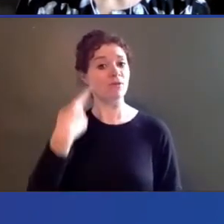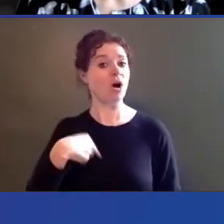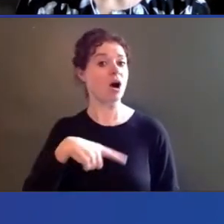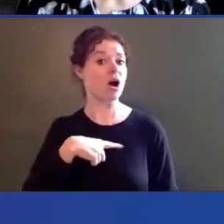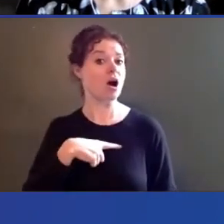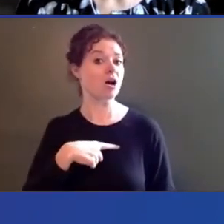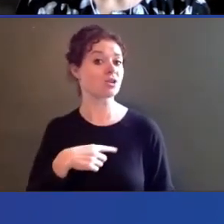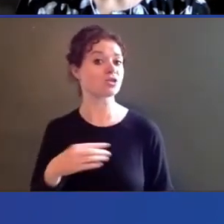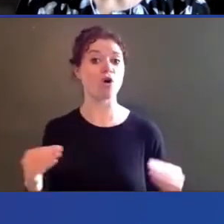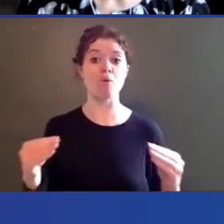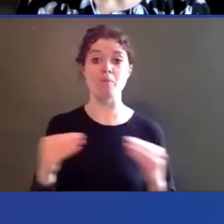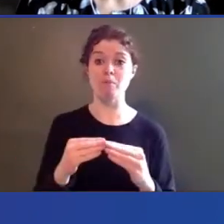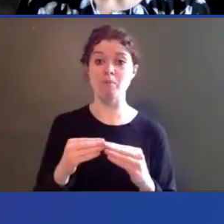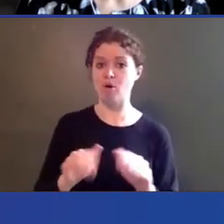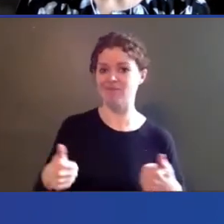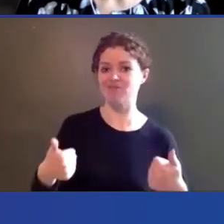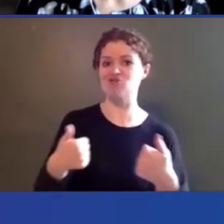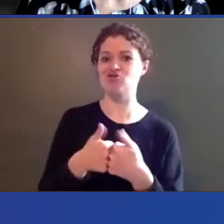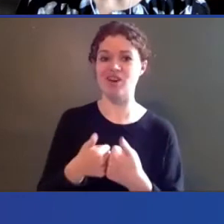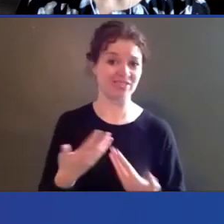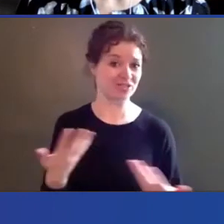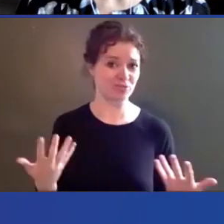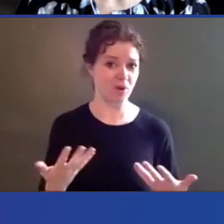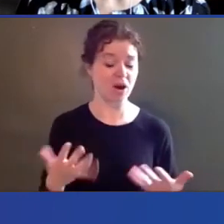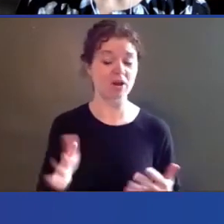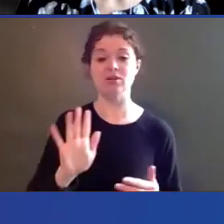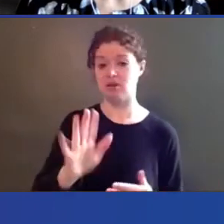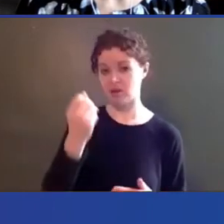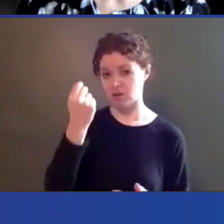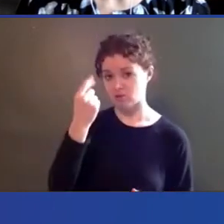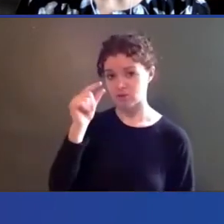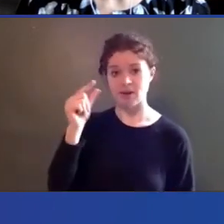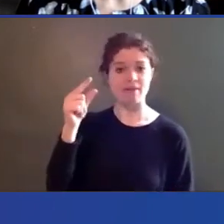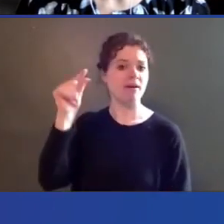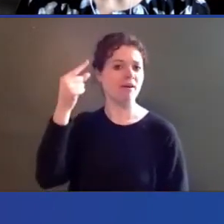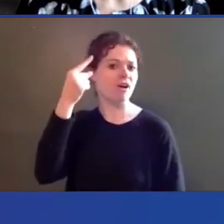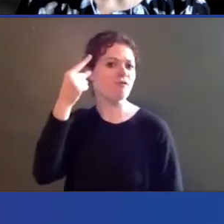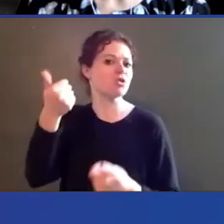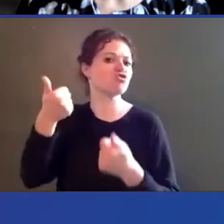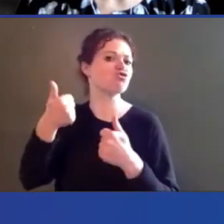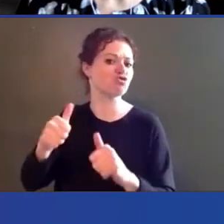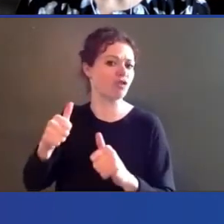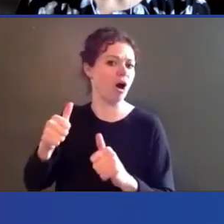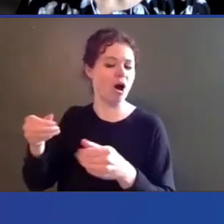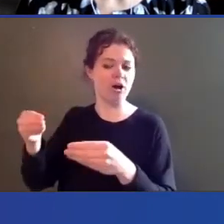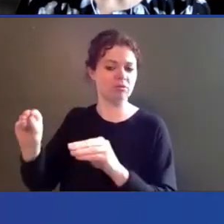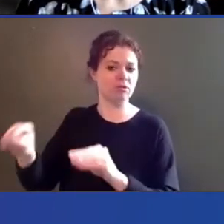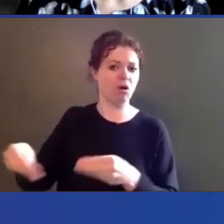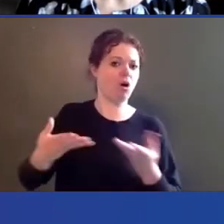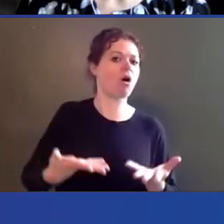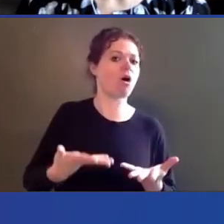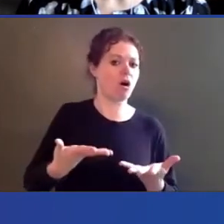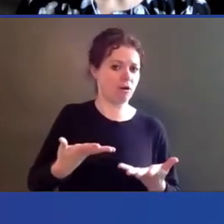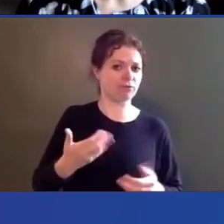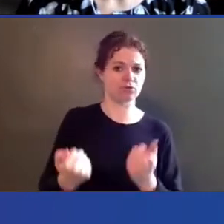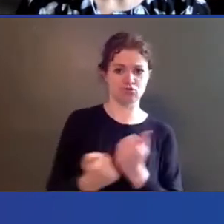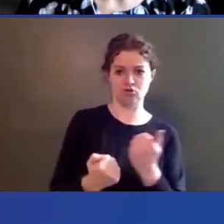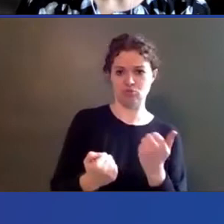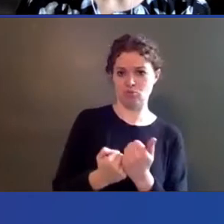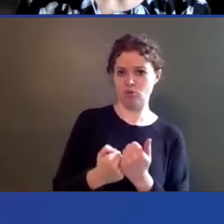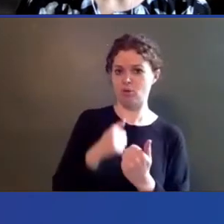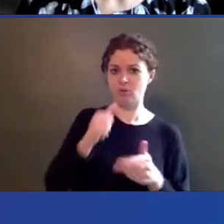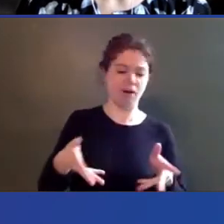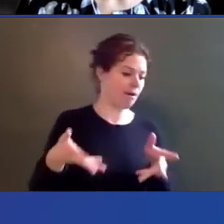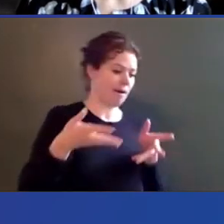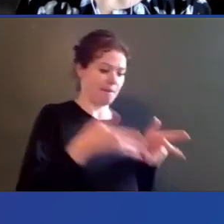even more trying, I think, and there was support that the government did try to offer to people, so we weren't abandoned, all of us. So I think that's